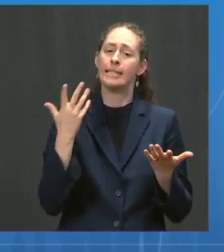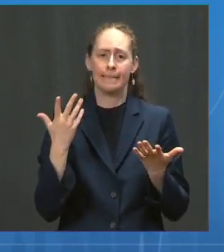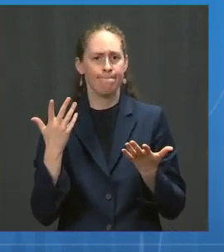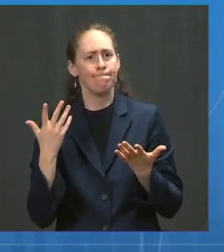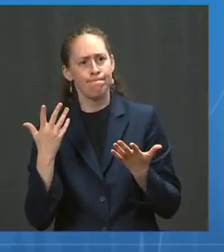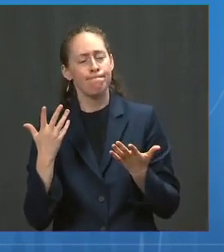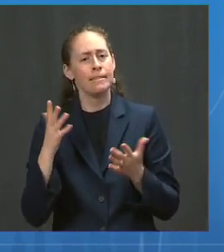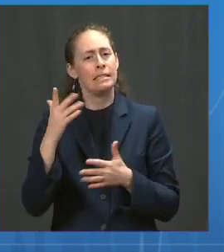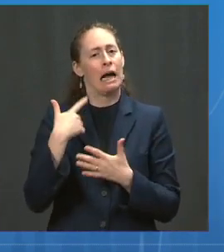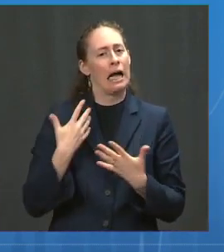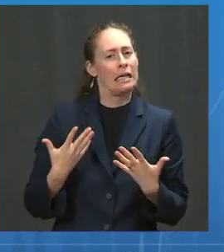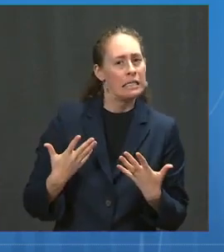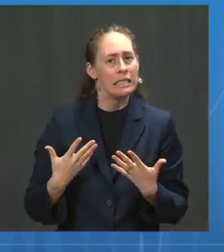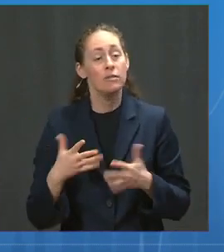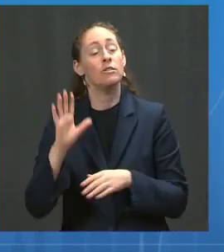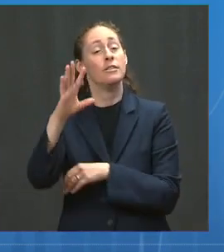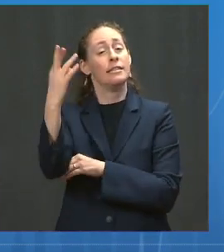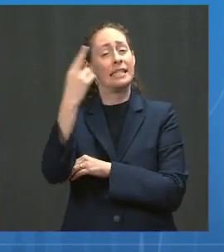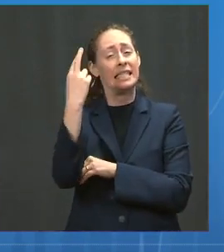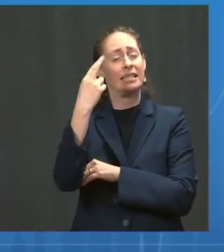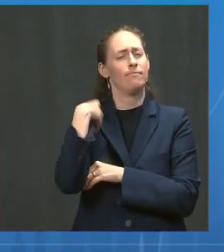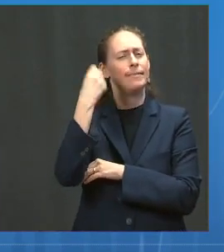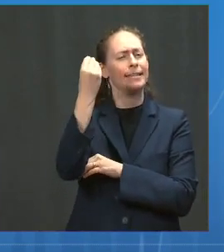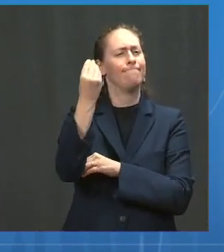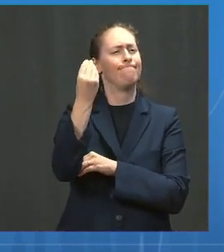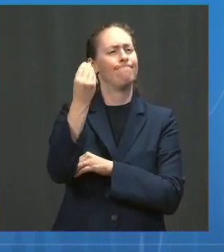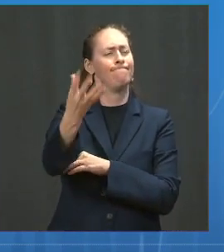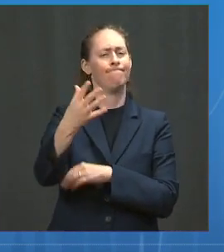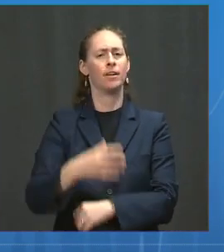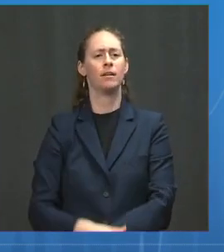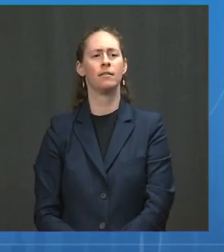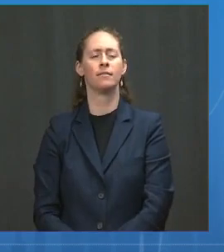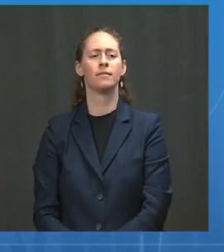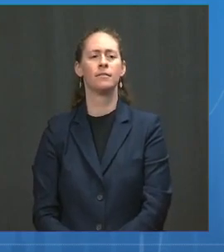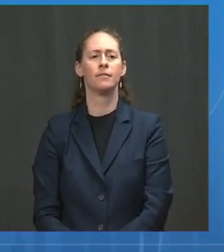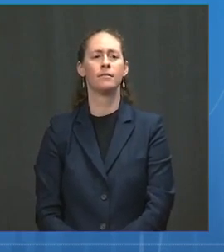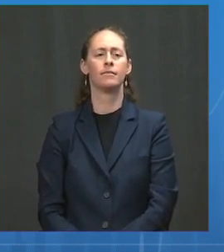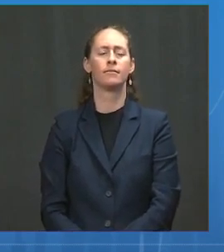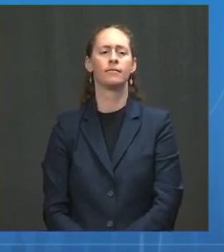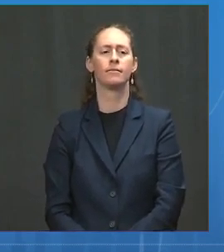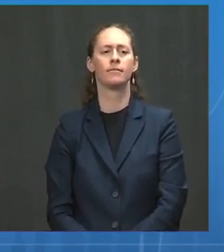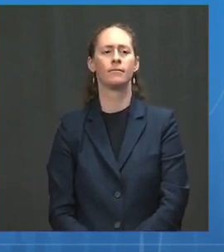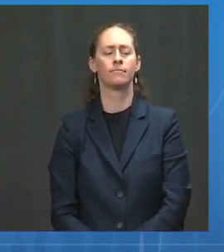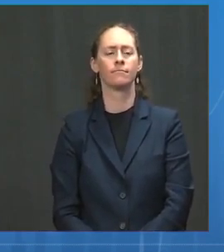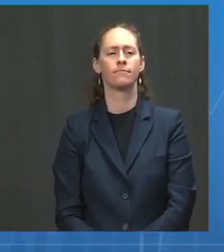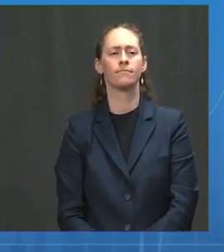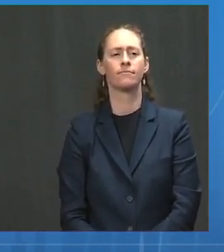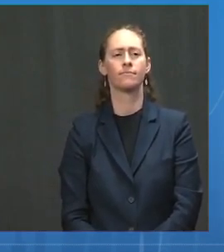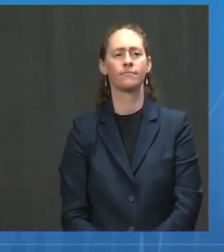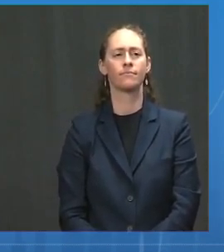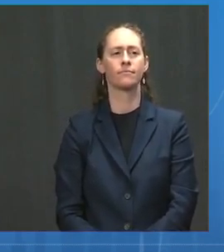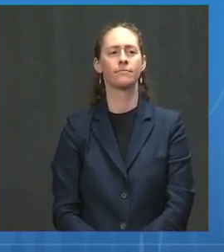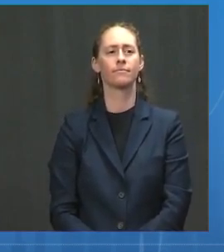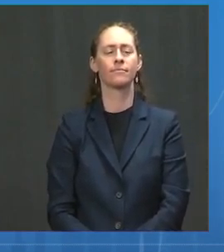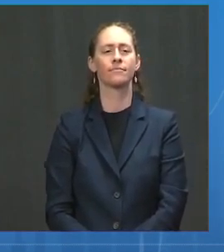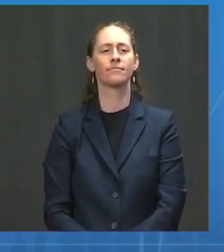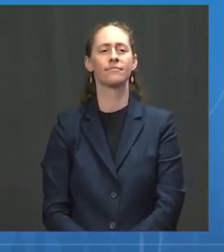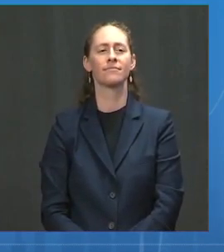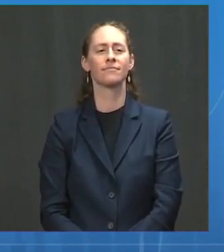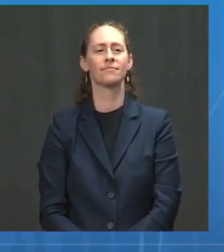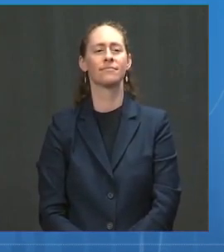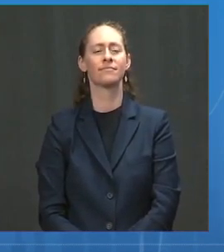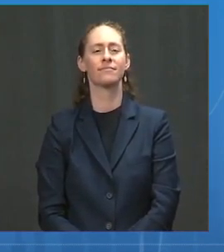the observational data that was made that they do not make, in general, with some exceptions, but in general, do not make an